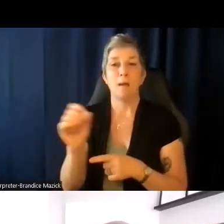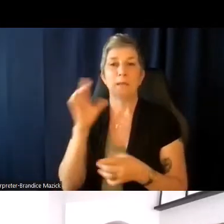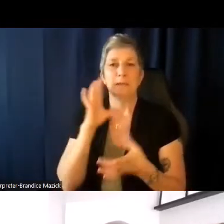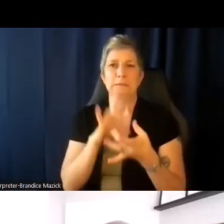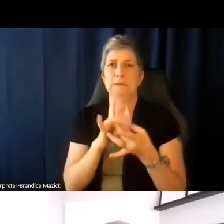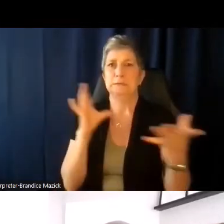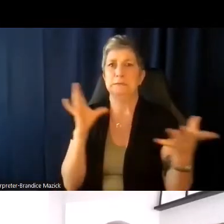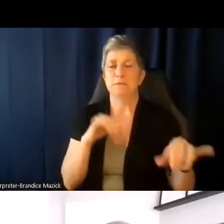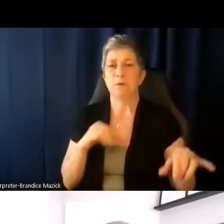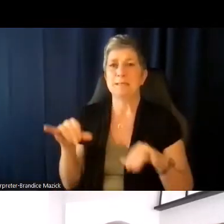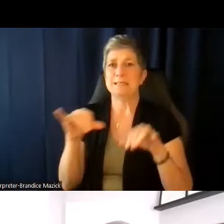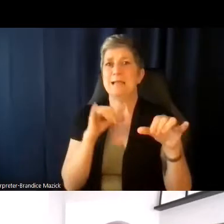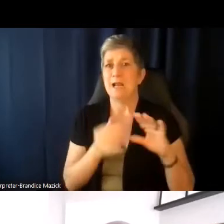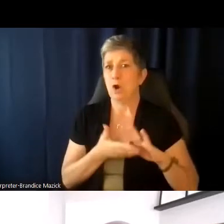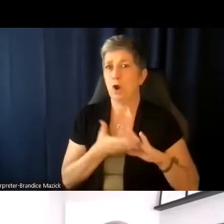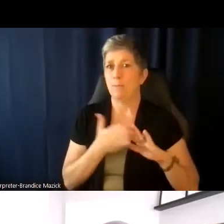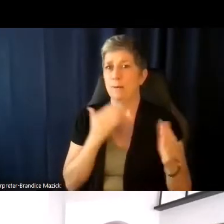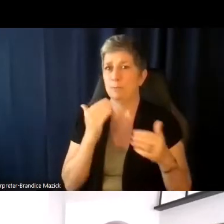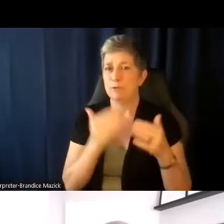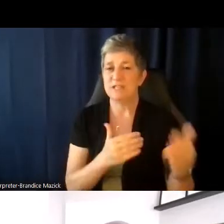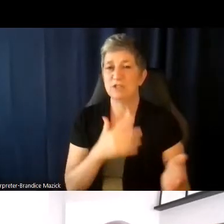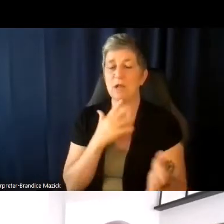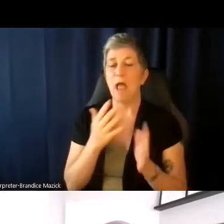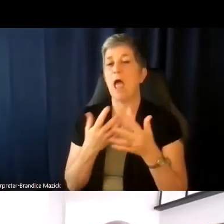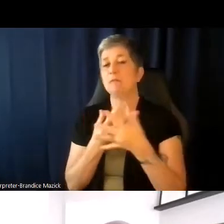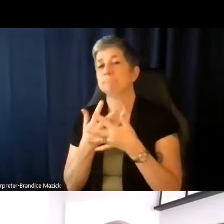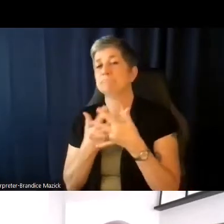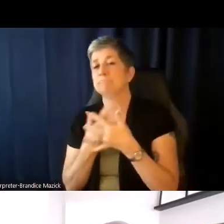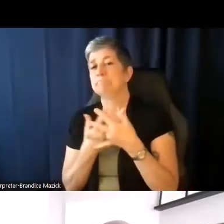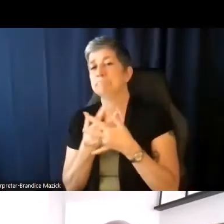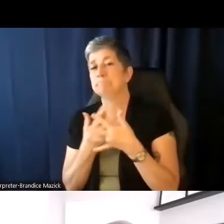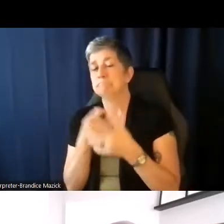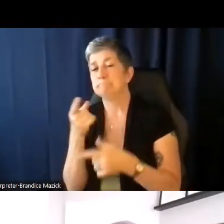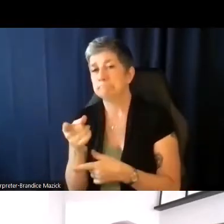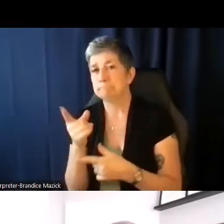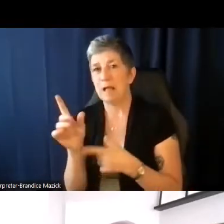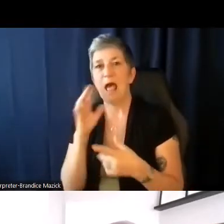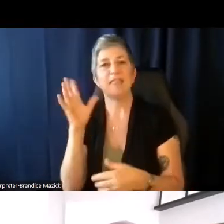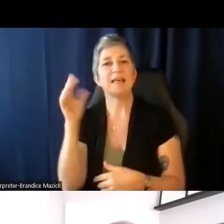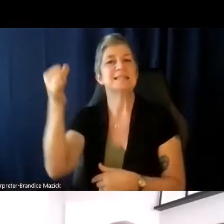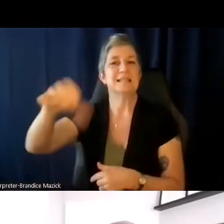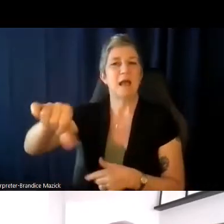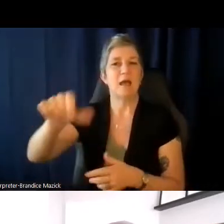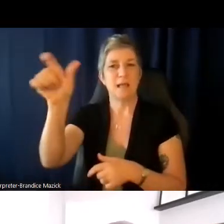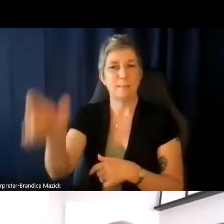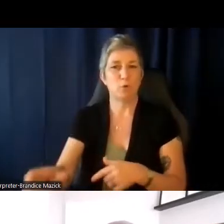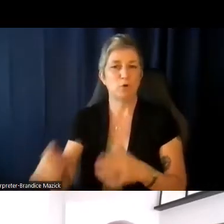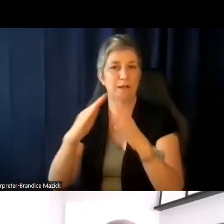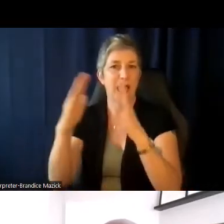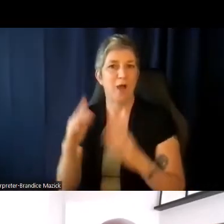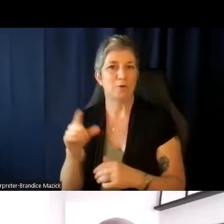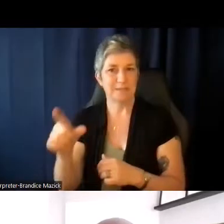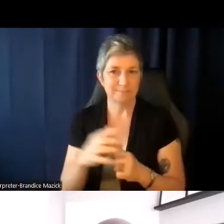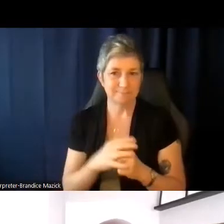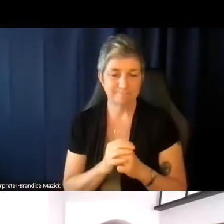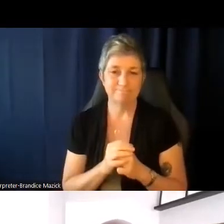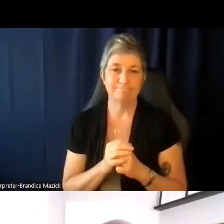standard procedures and runs a criminal background check and then ultimately denies that person housing.